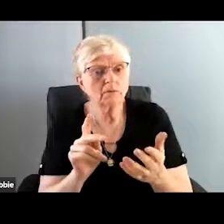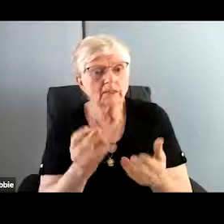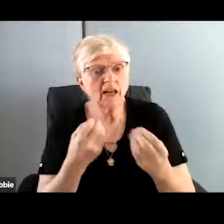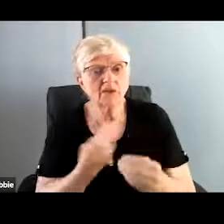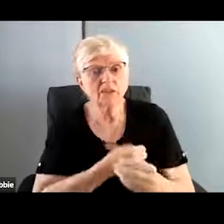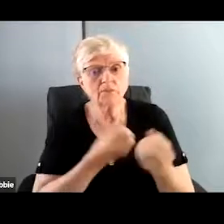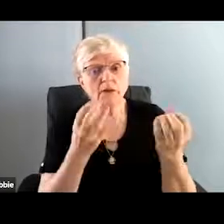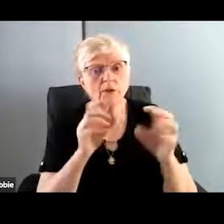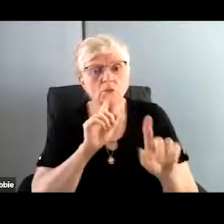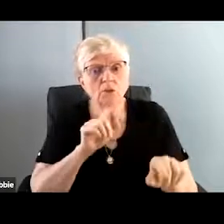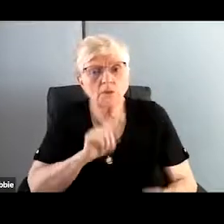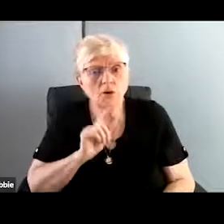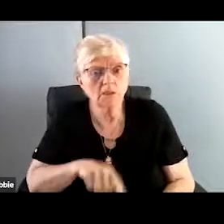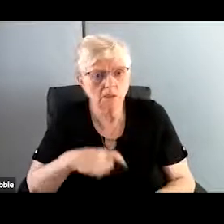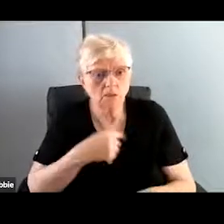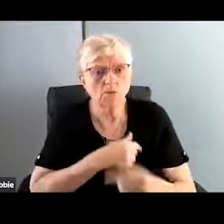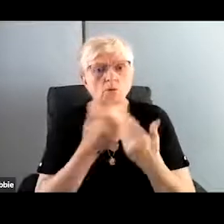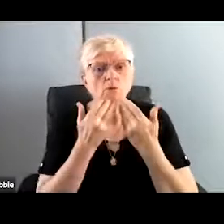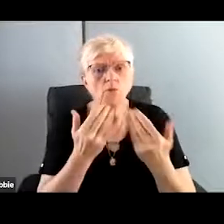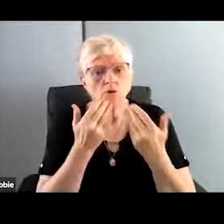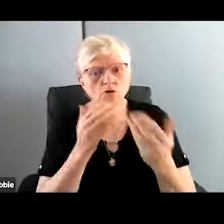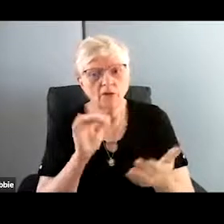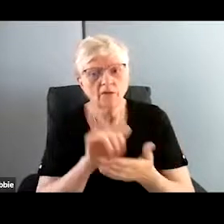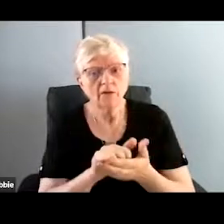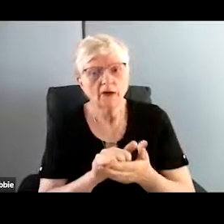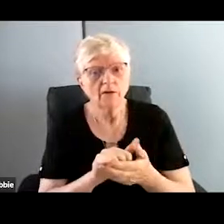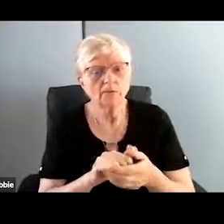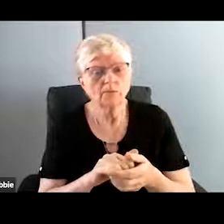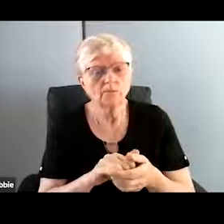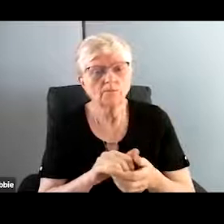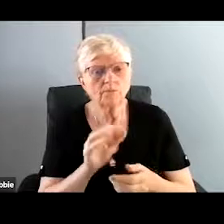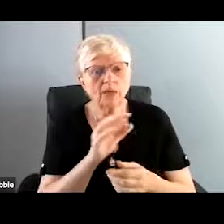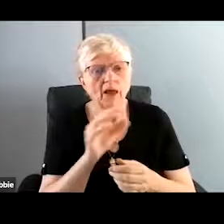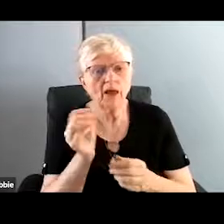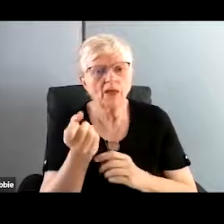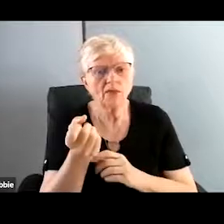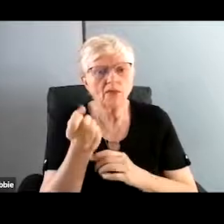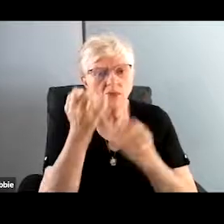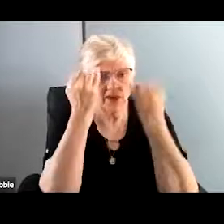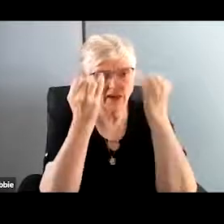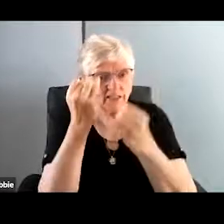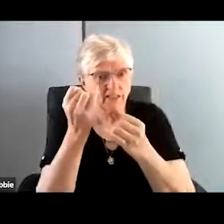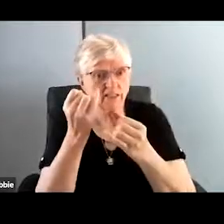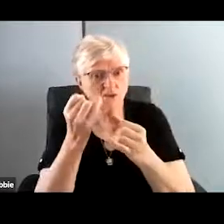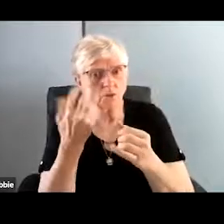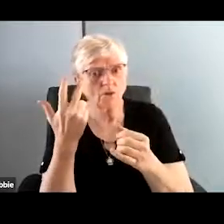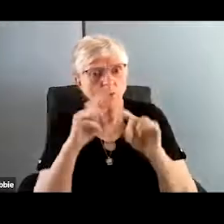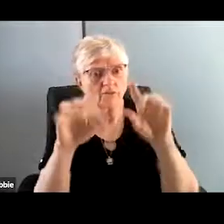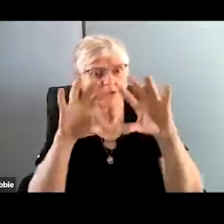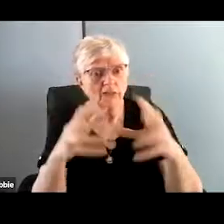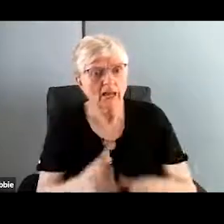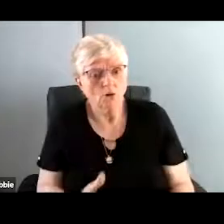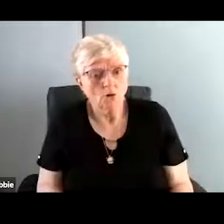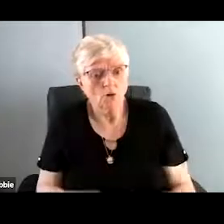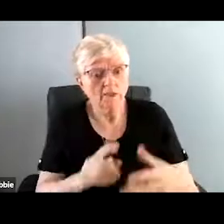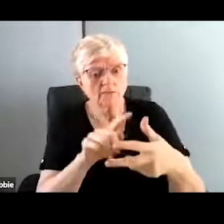we very much appreciate. And the ideas fell into 3 different